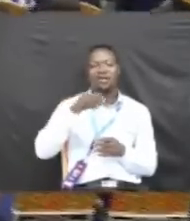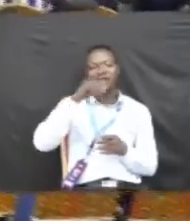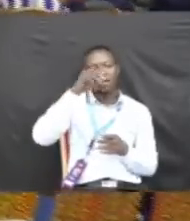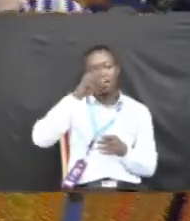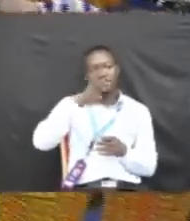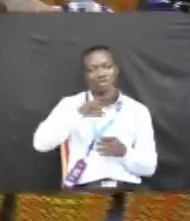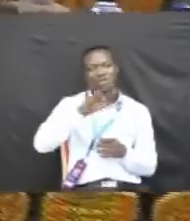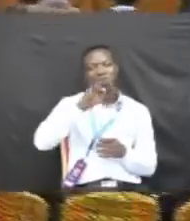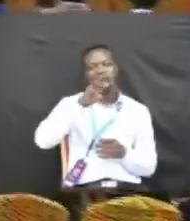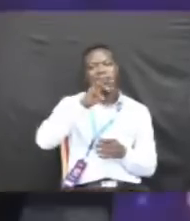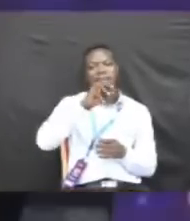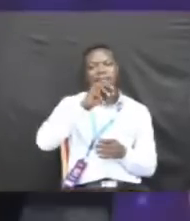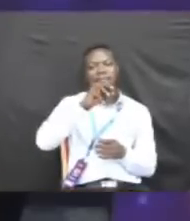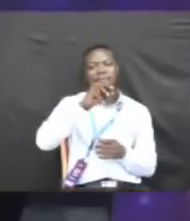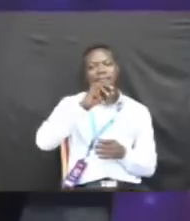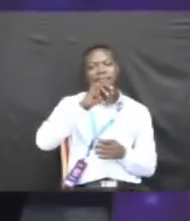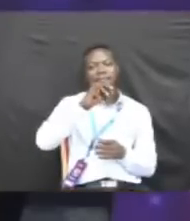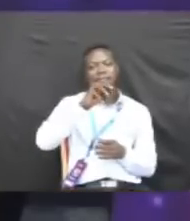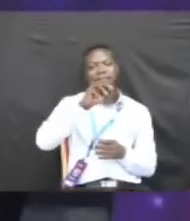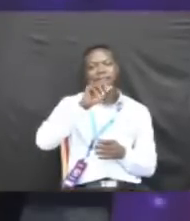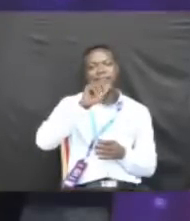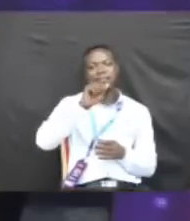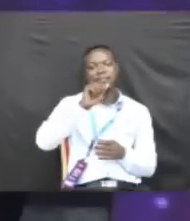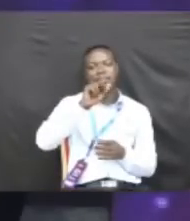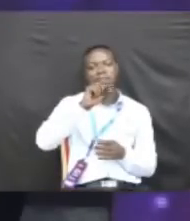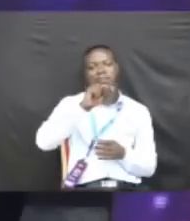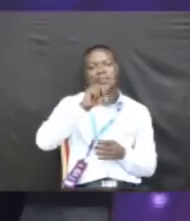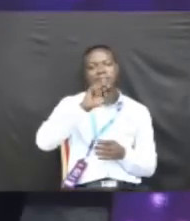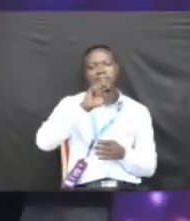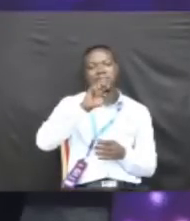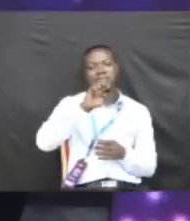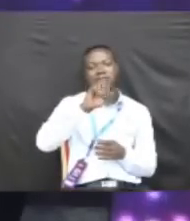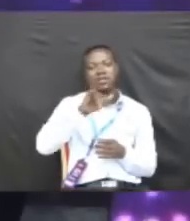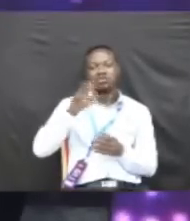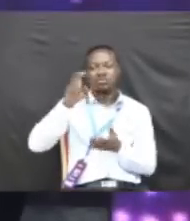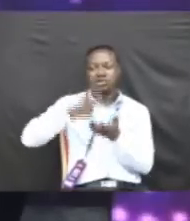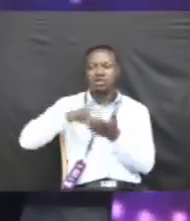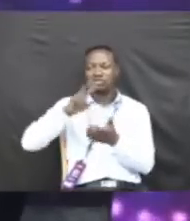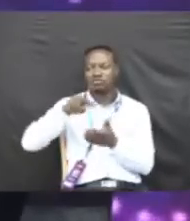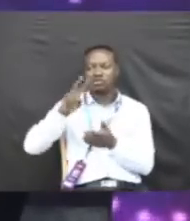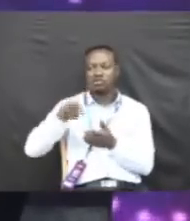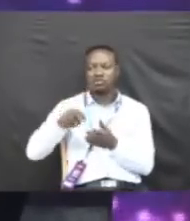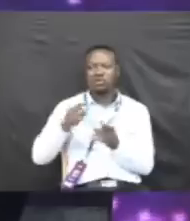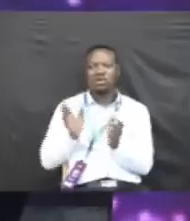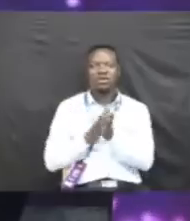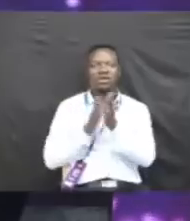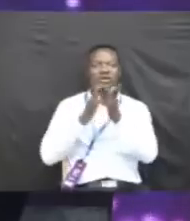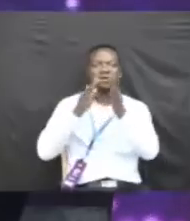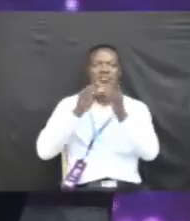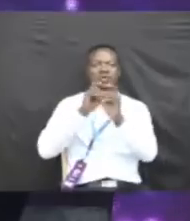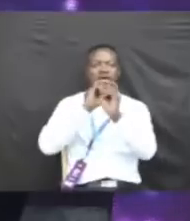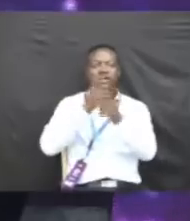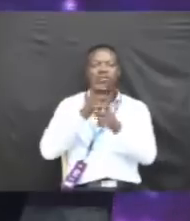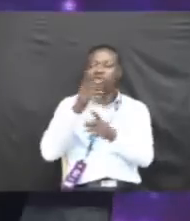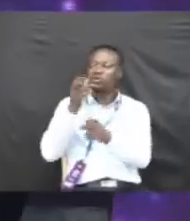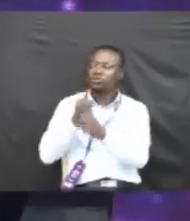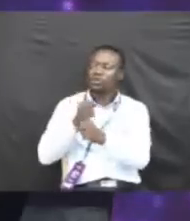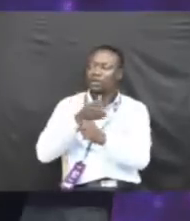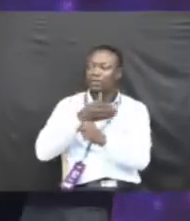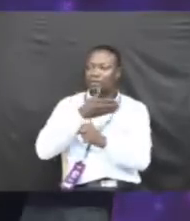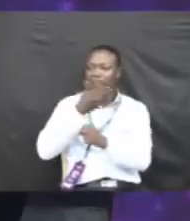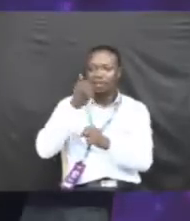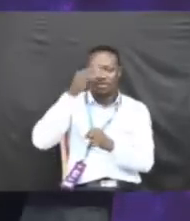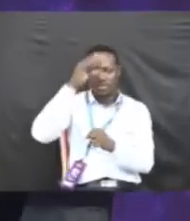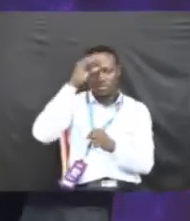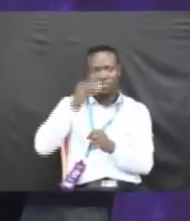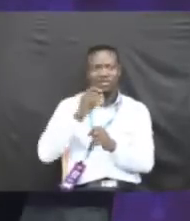won the best Christian TV presenter at award at the 2022 Praise Achievers Awards Ghana and the